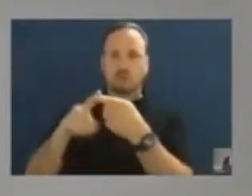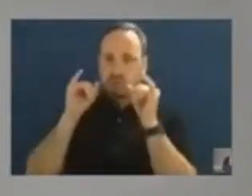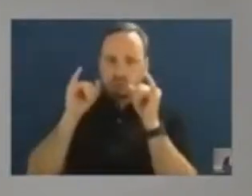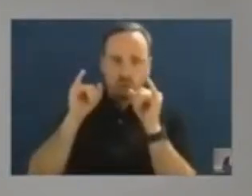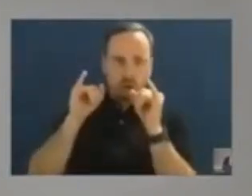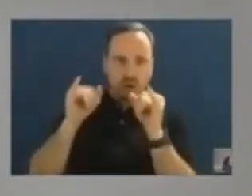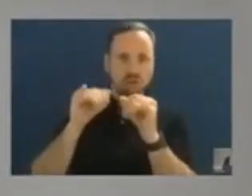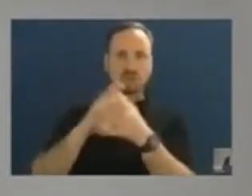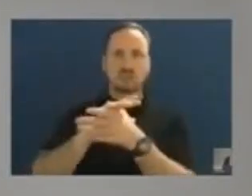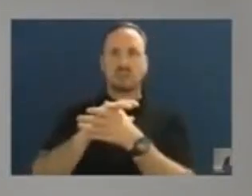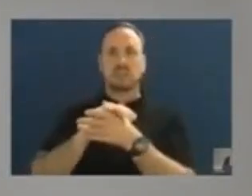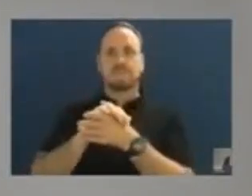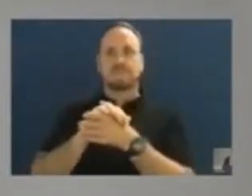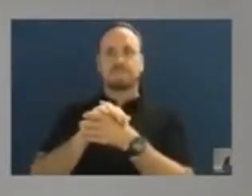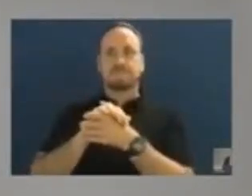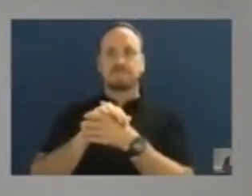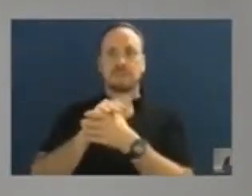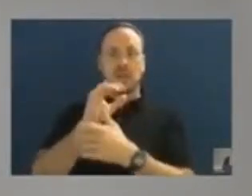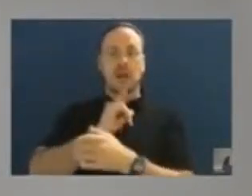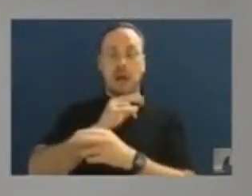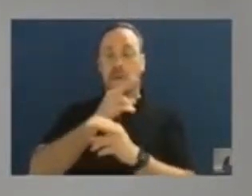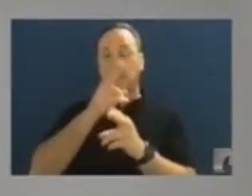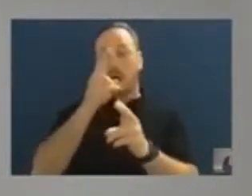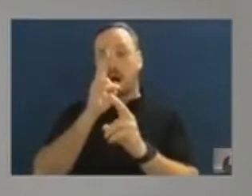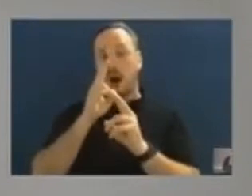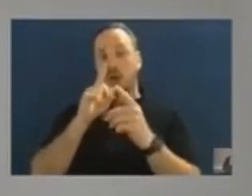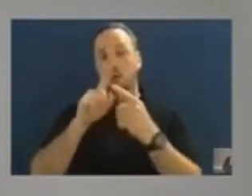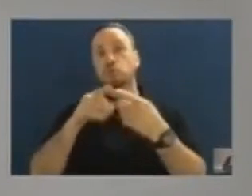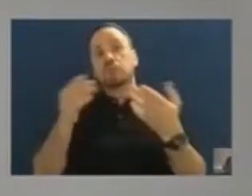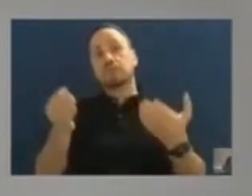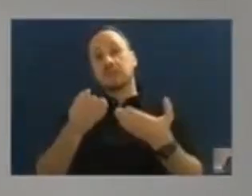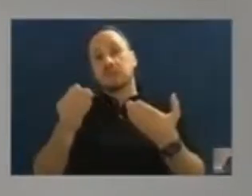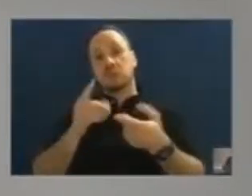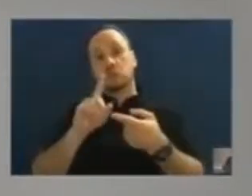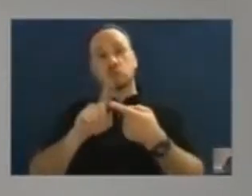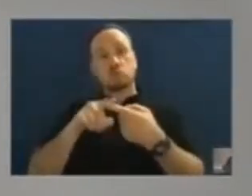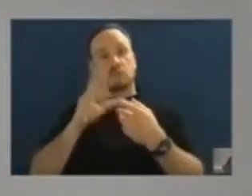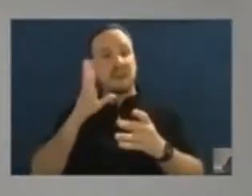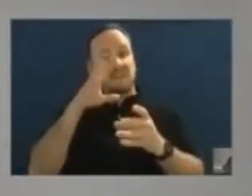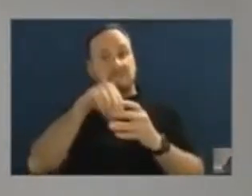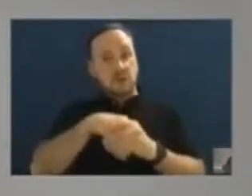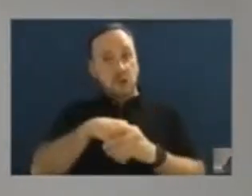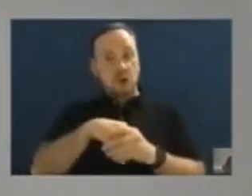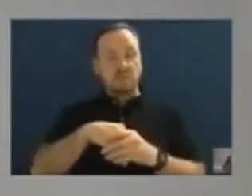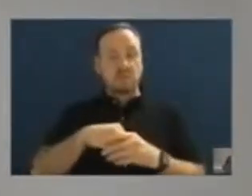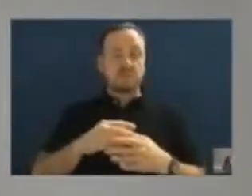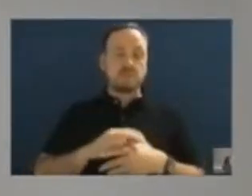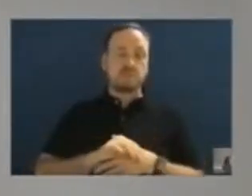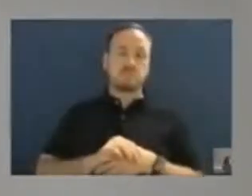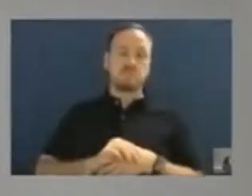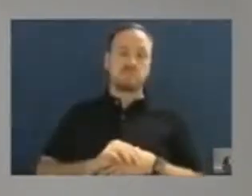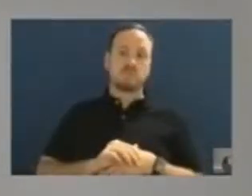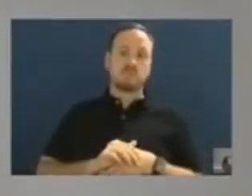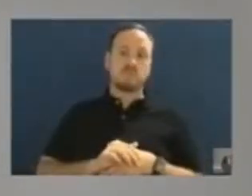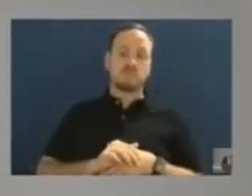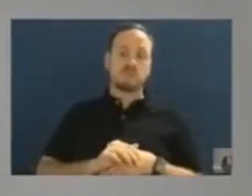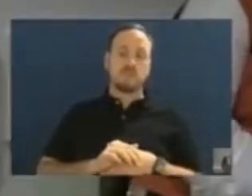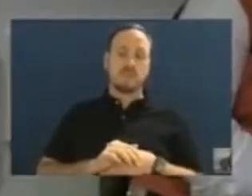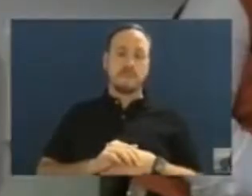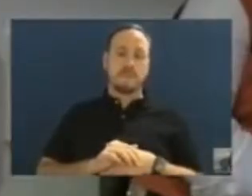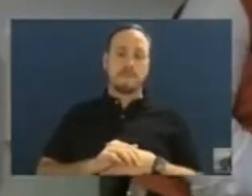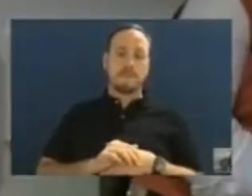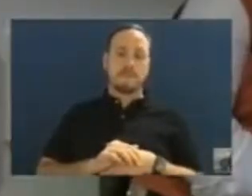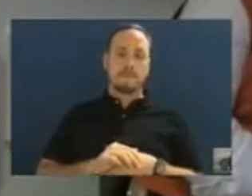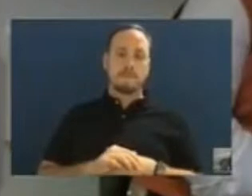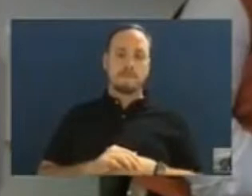honored to be a part of this work in this district with all of you, so thank you. Right. And I just want to admit, print materials, this might be a little bit